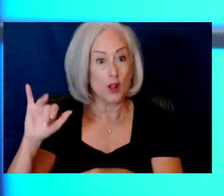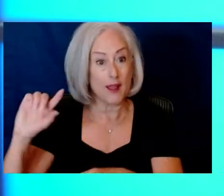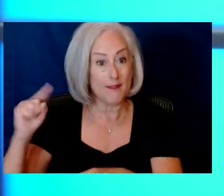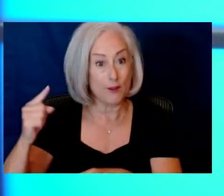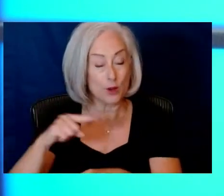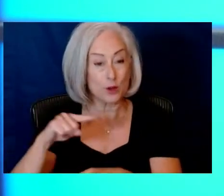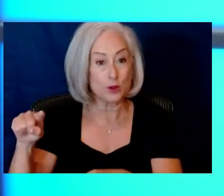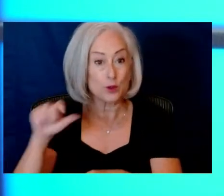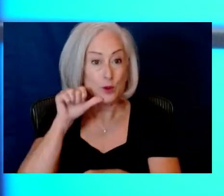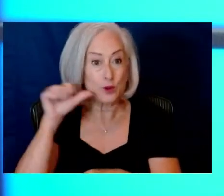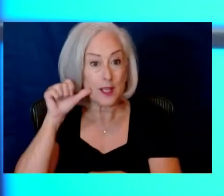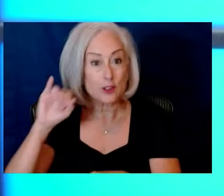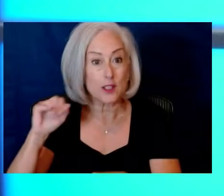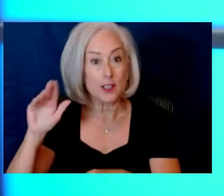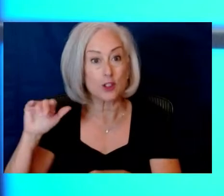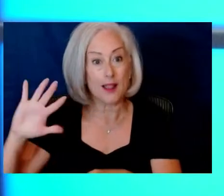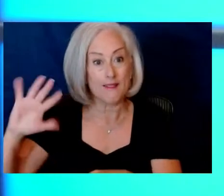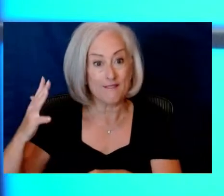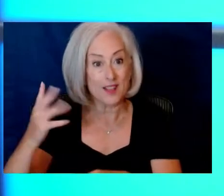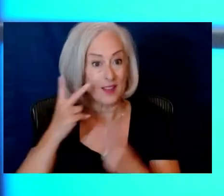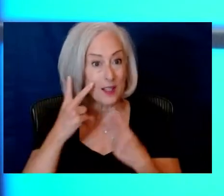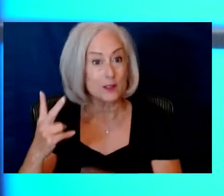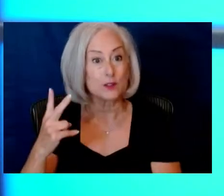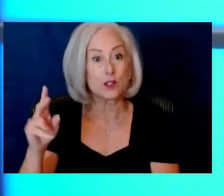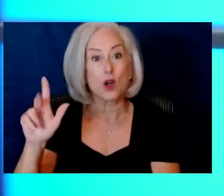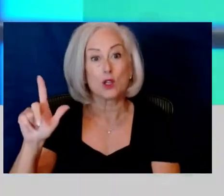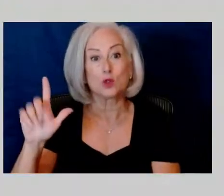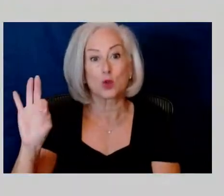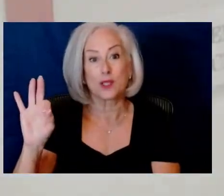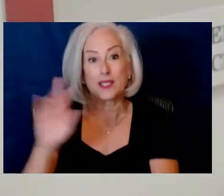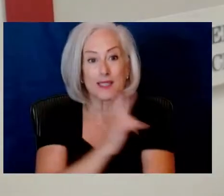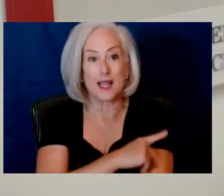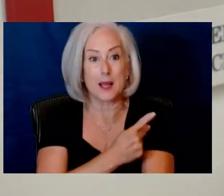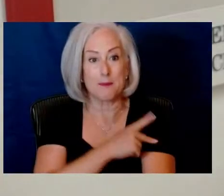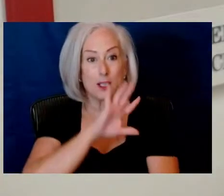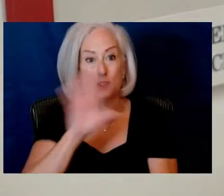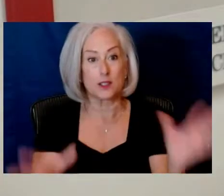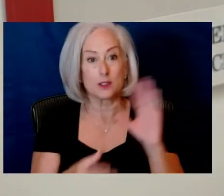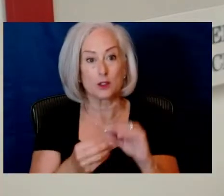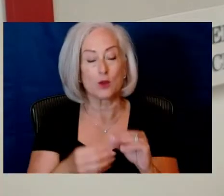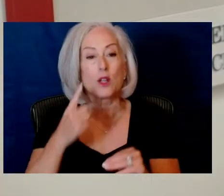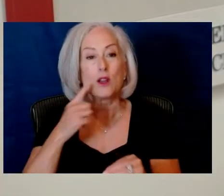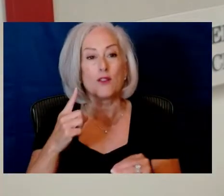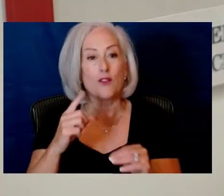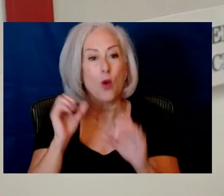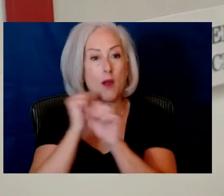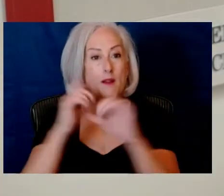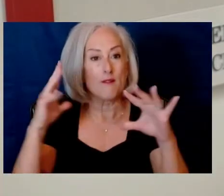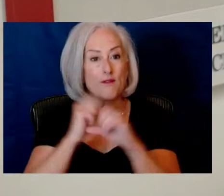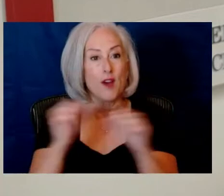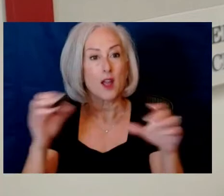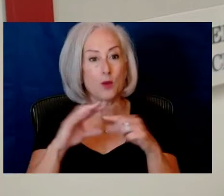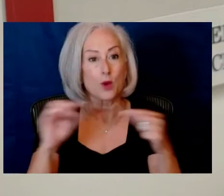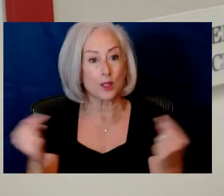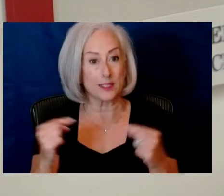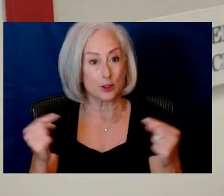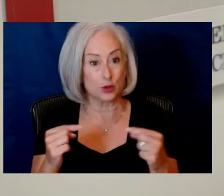the 5th, we did see 29 patients total for firework-related injuries.